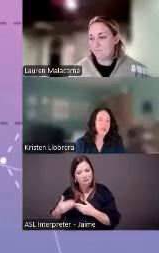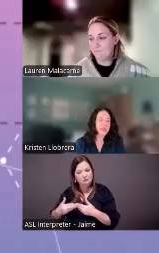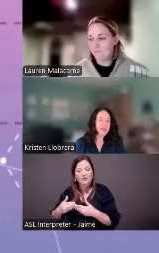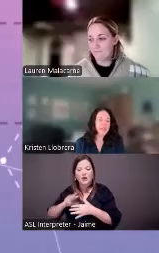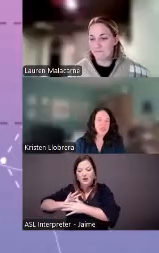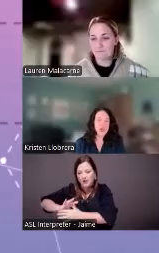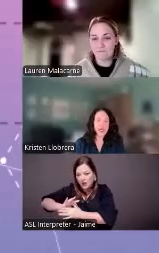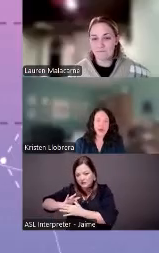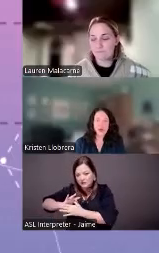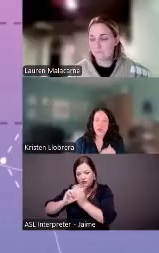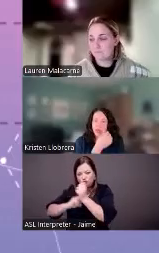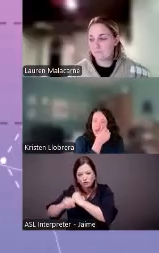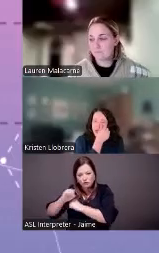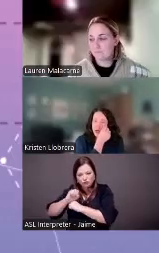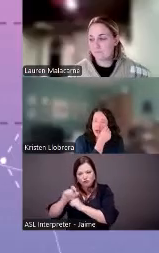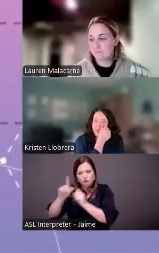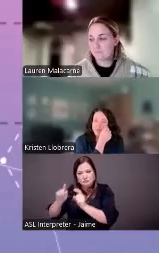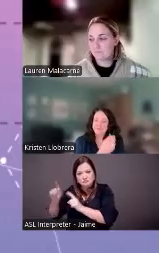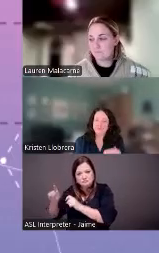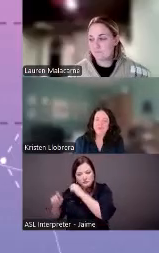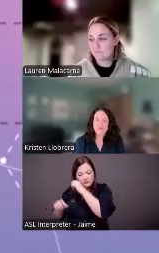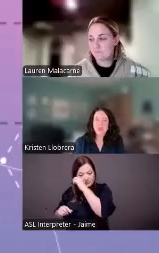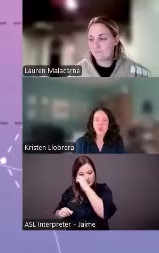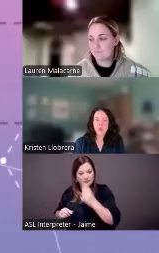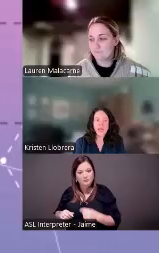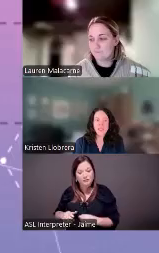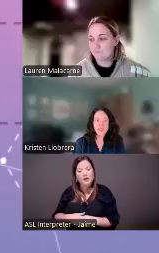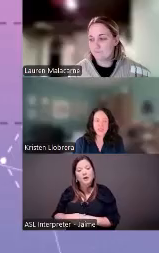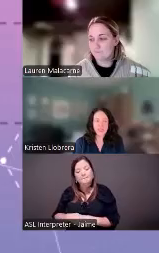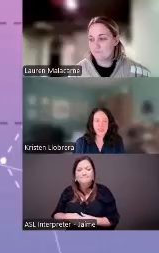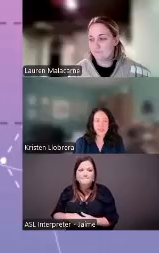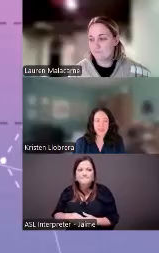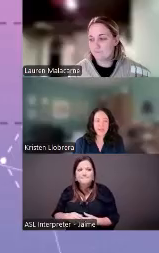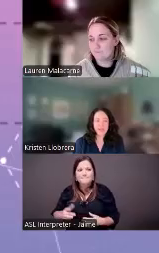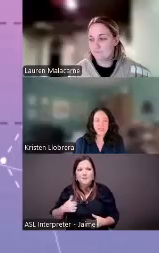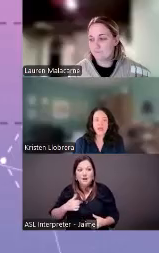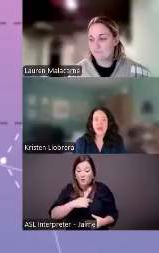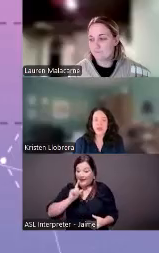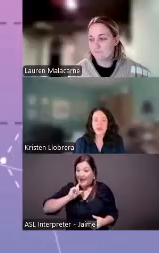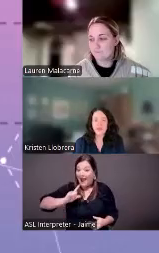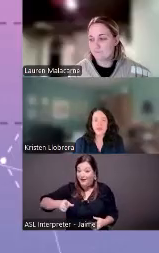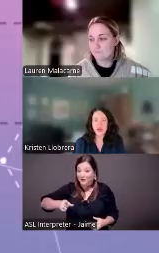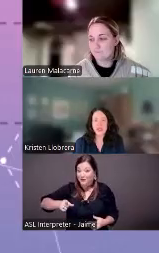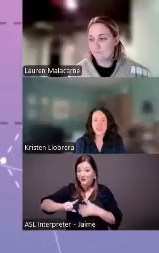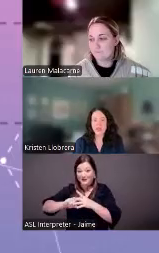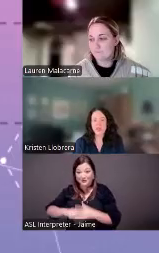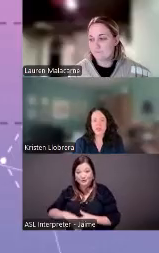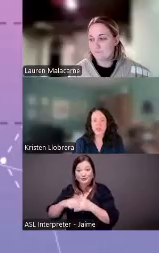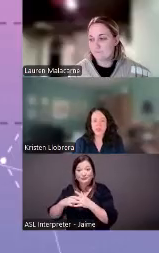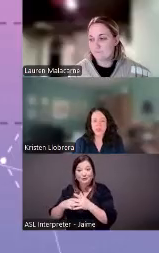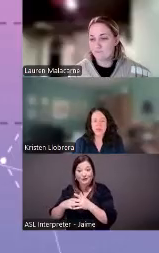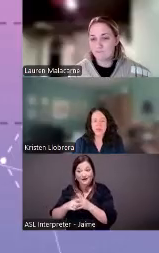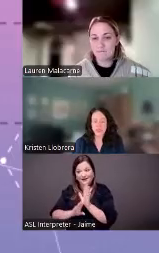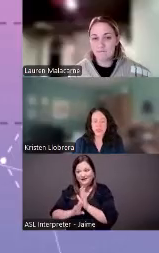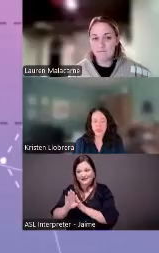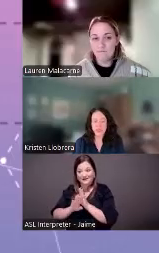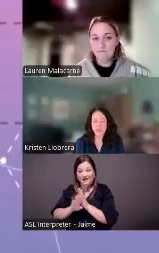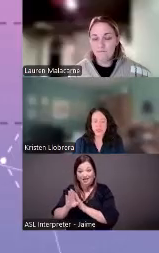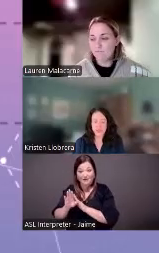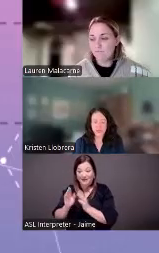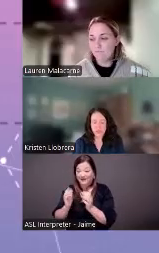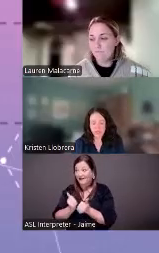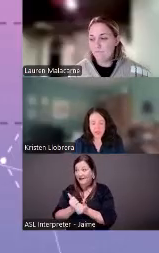that we tried out. We actually started off developing